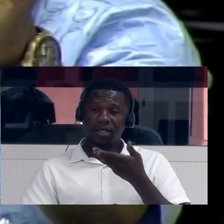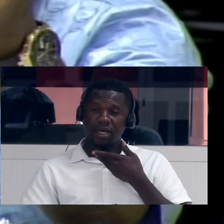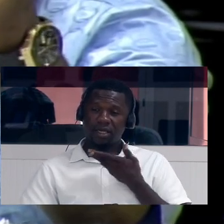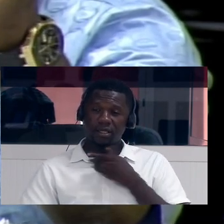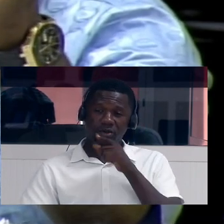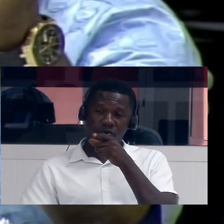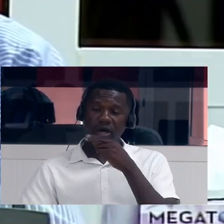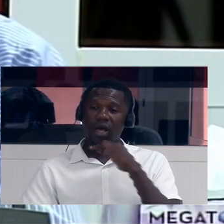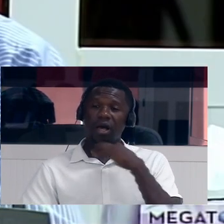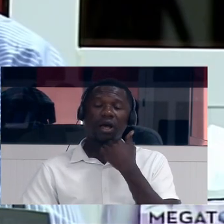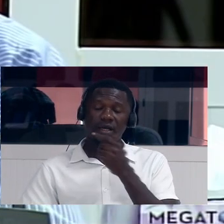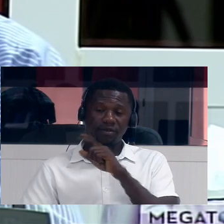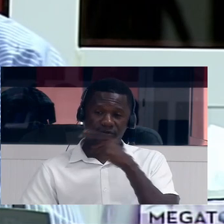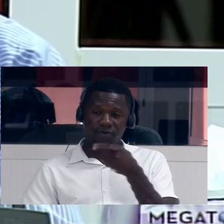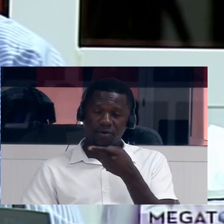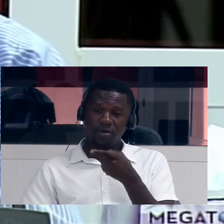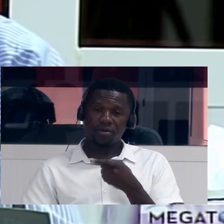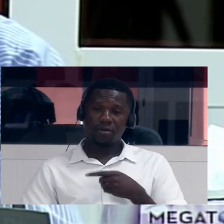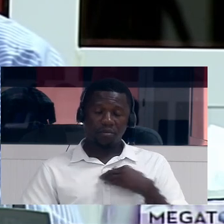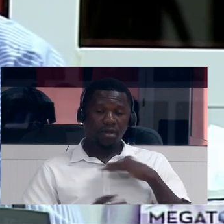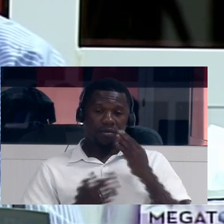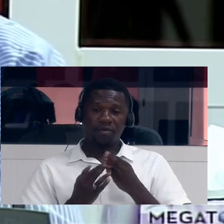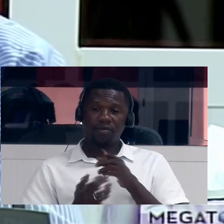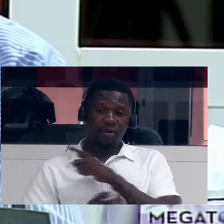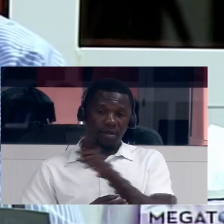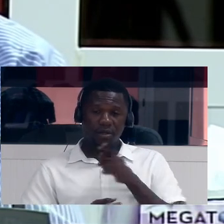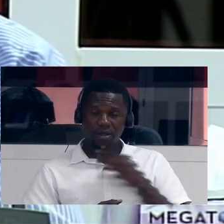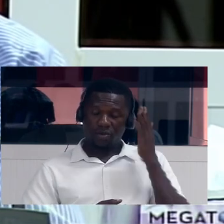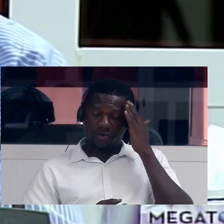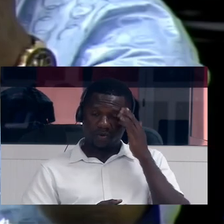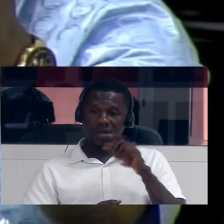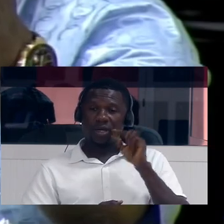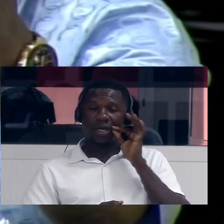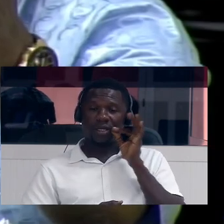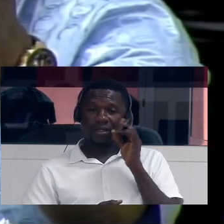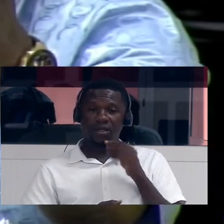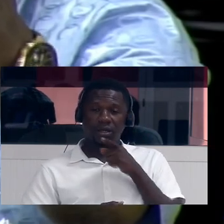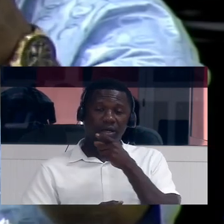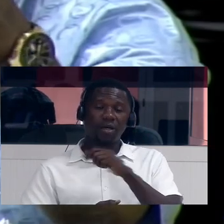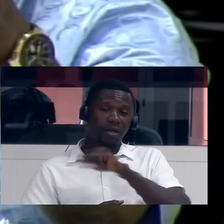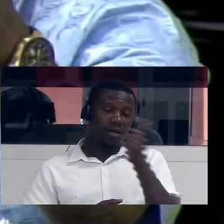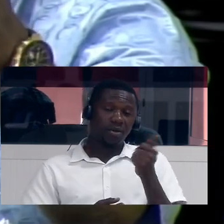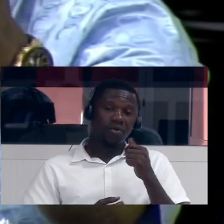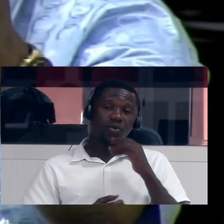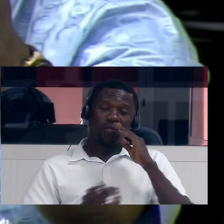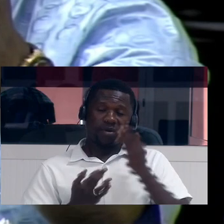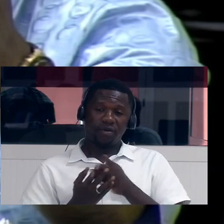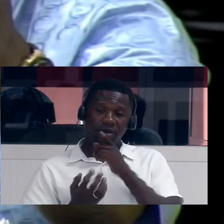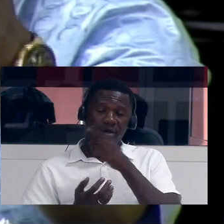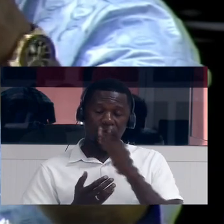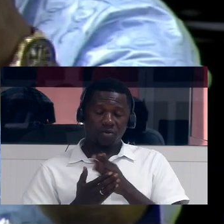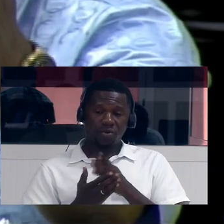asked for? I believe they knew the answers. I believe they knew. And you believe, therefore, they were violating